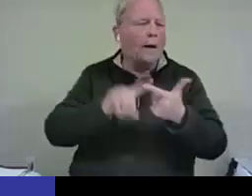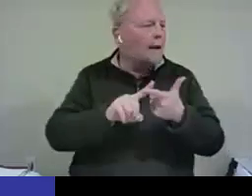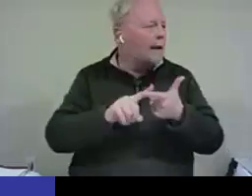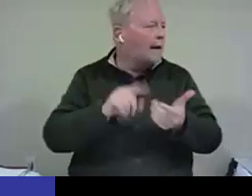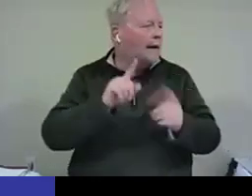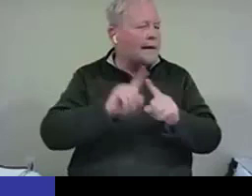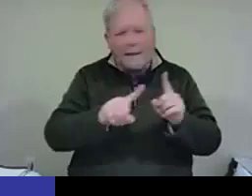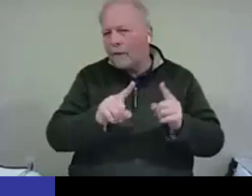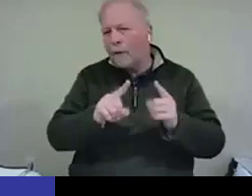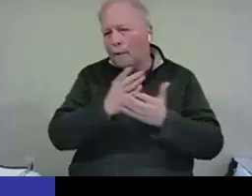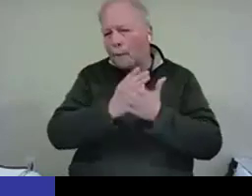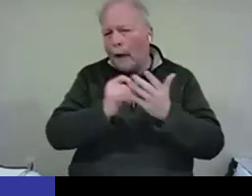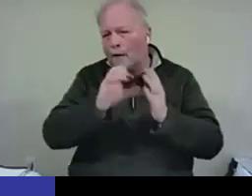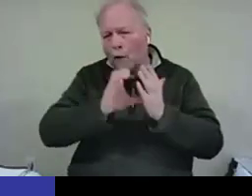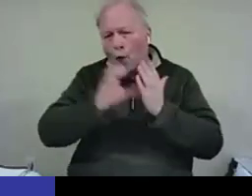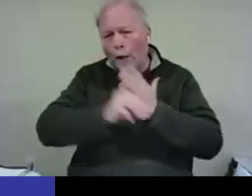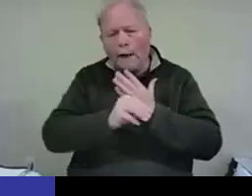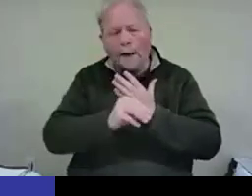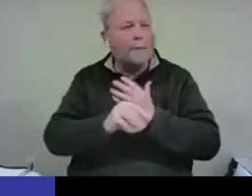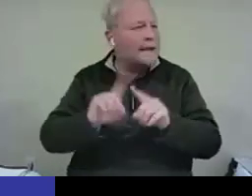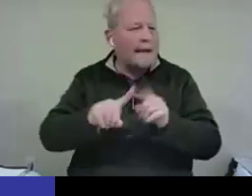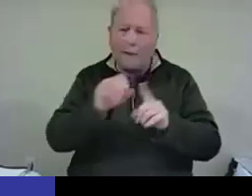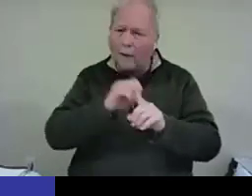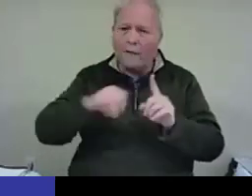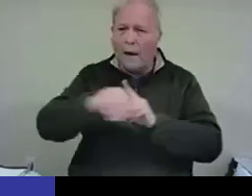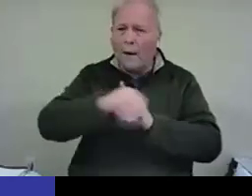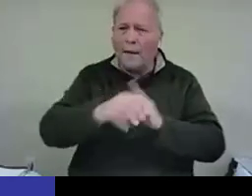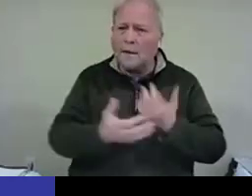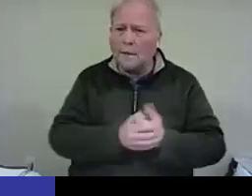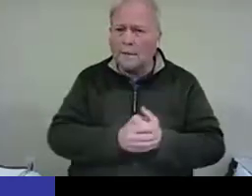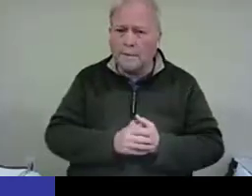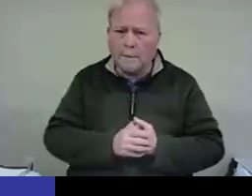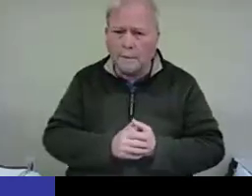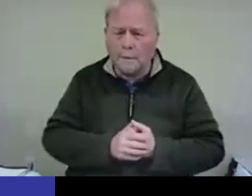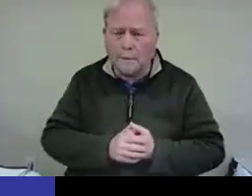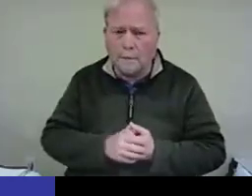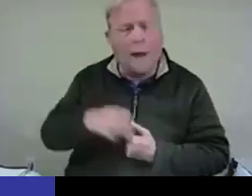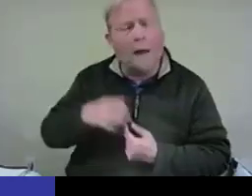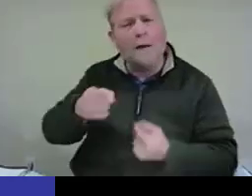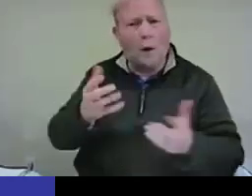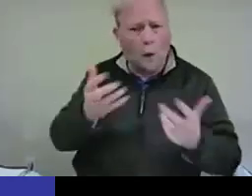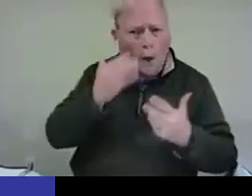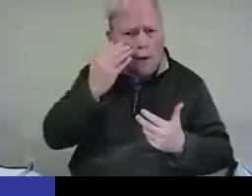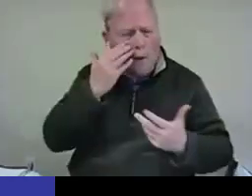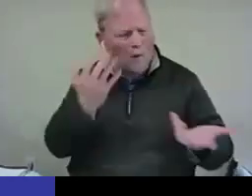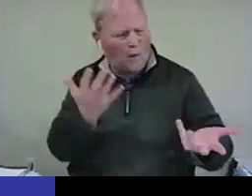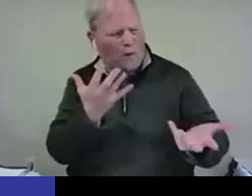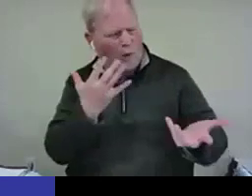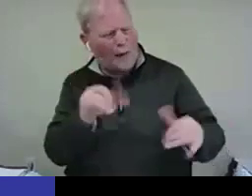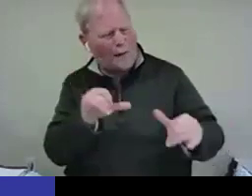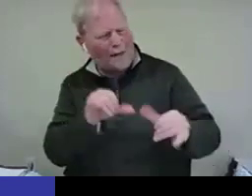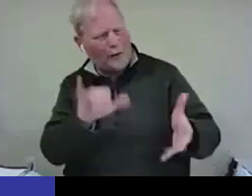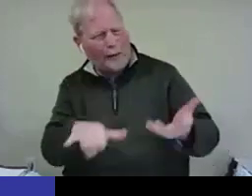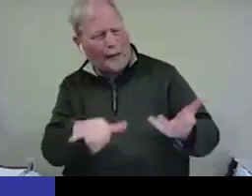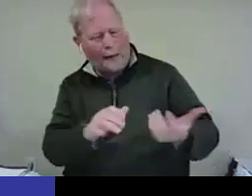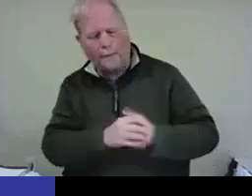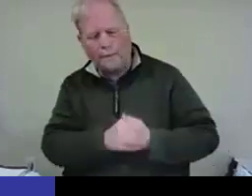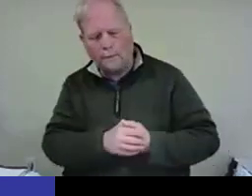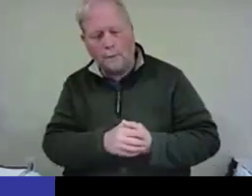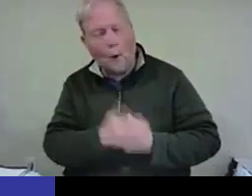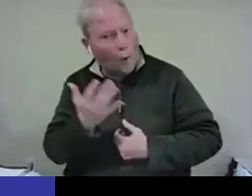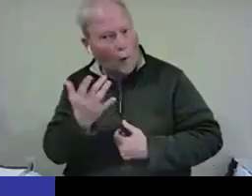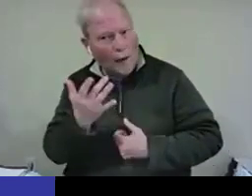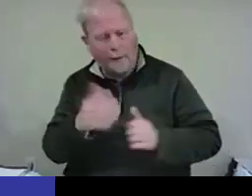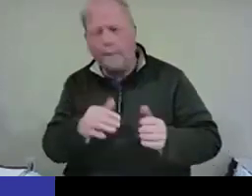environments. And you want to know why you're measuring it. You're doing observations to identify student needs, to identify, in